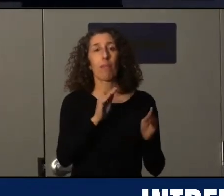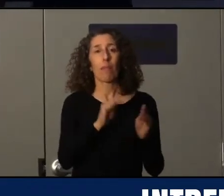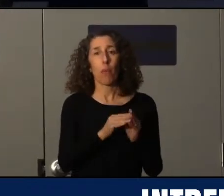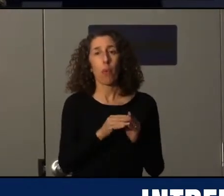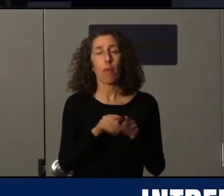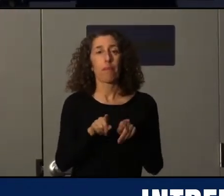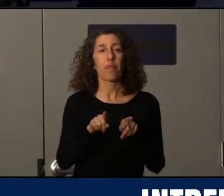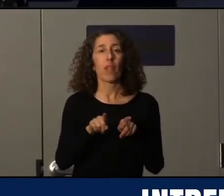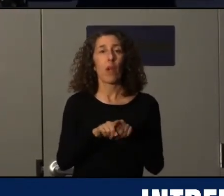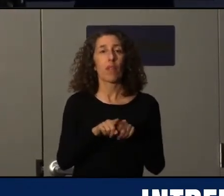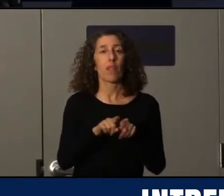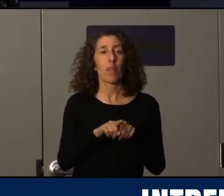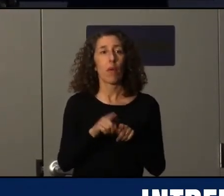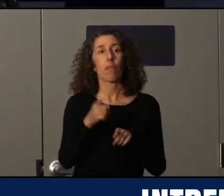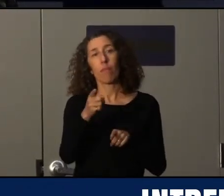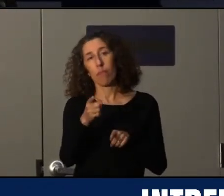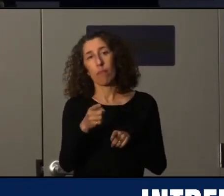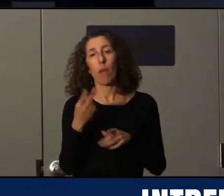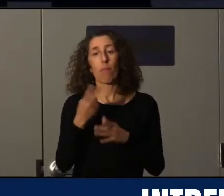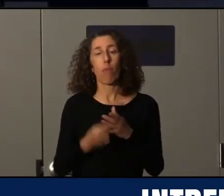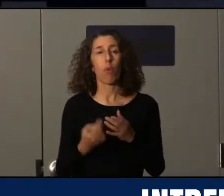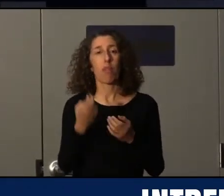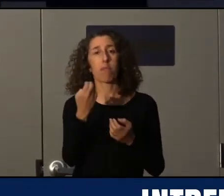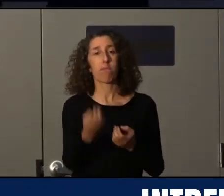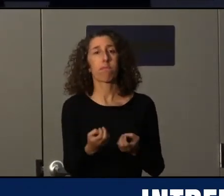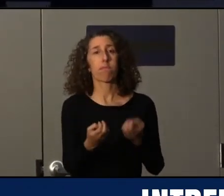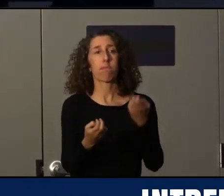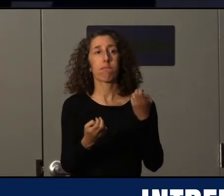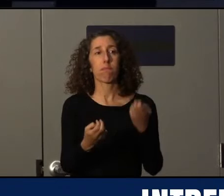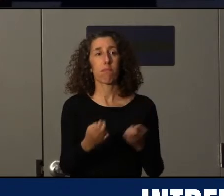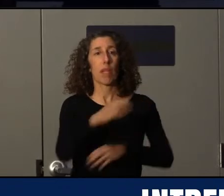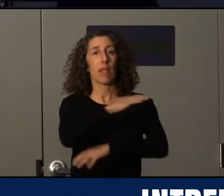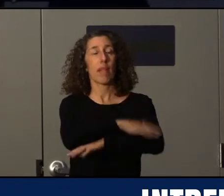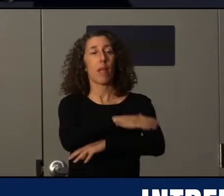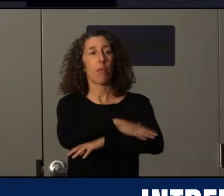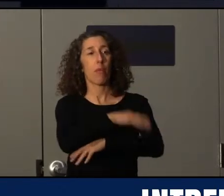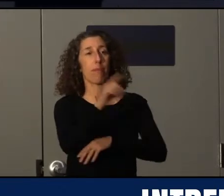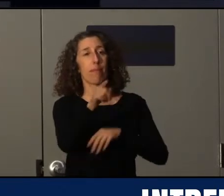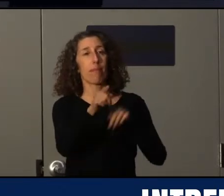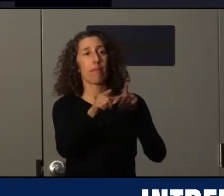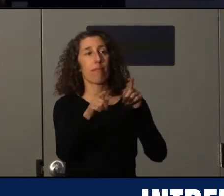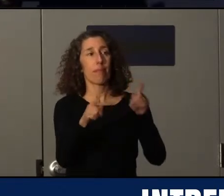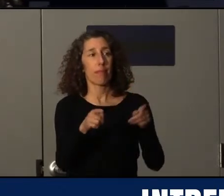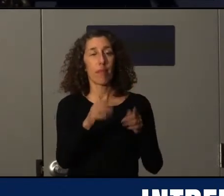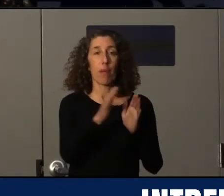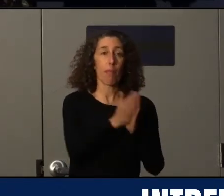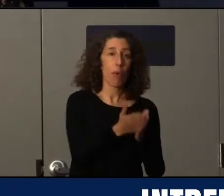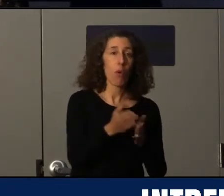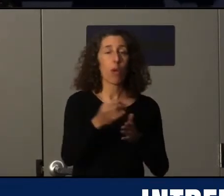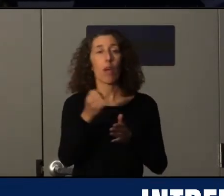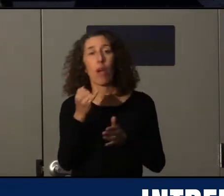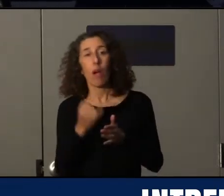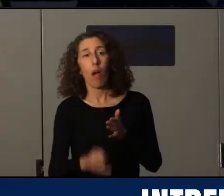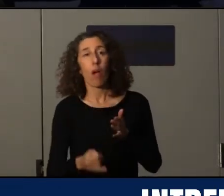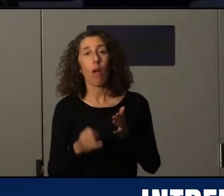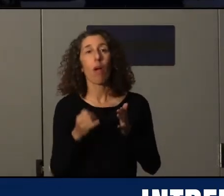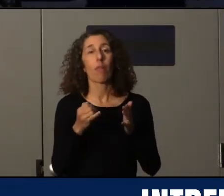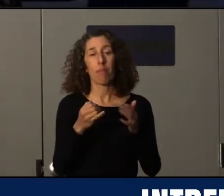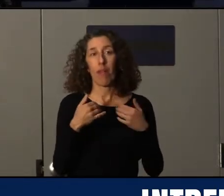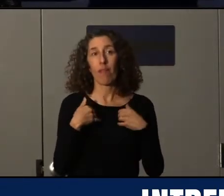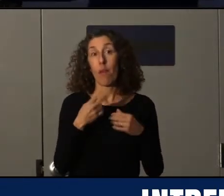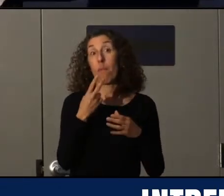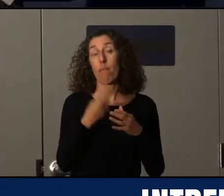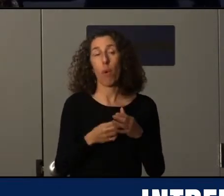also going to be there at her table. She's got some cool art that you can create off of her own art, actually some coloring pages and talking a bit more about